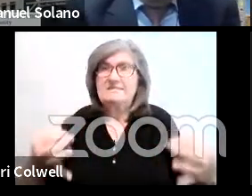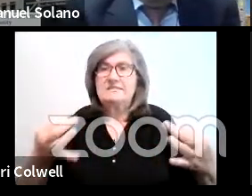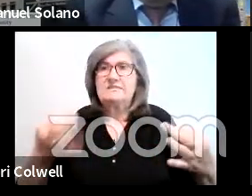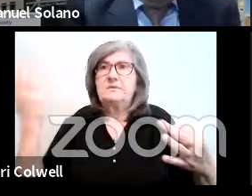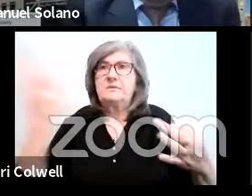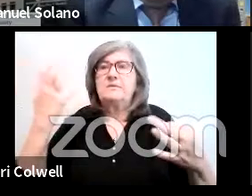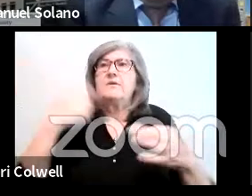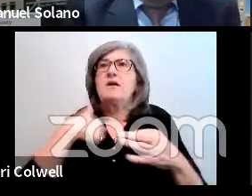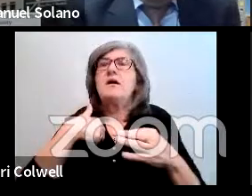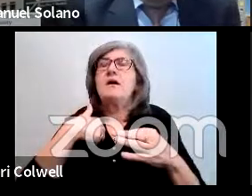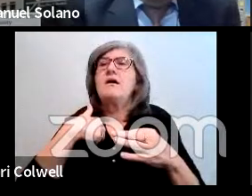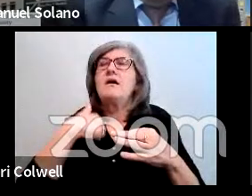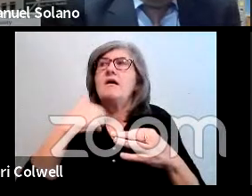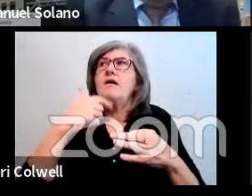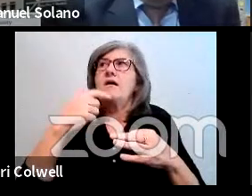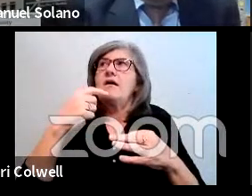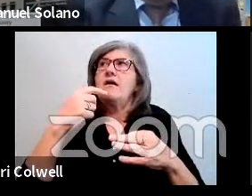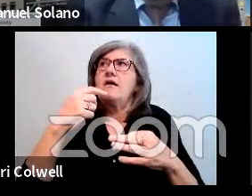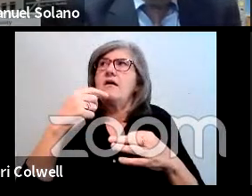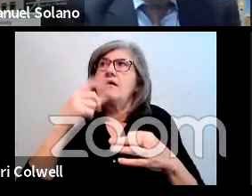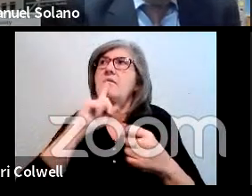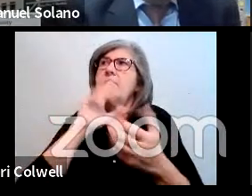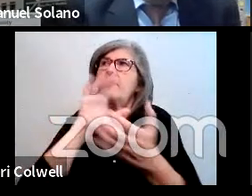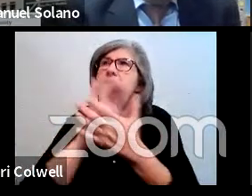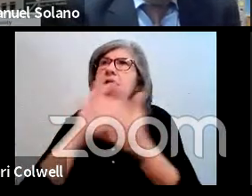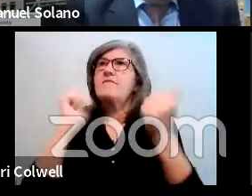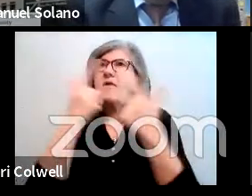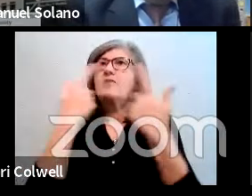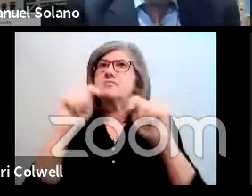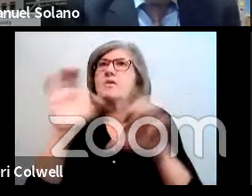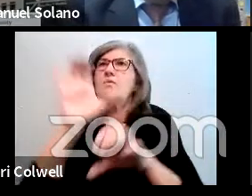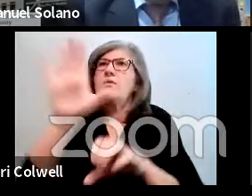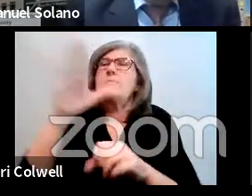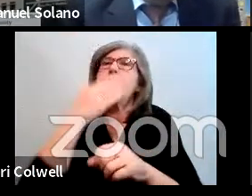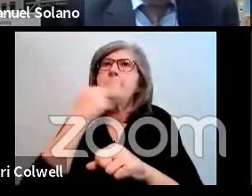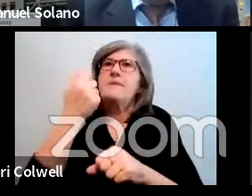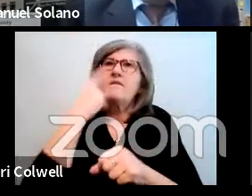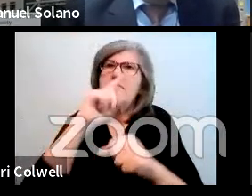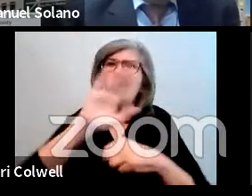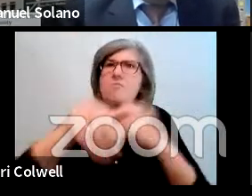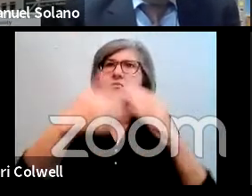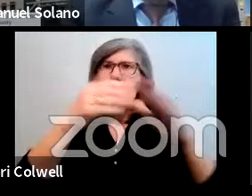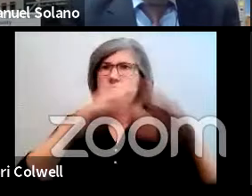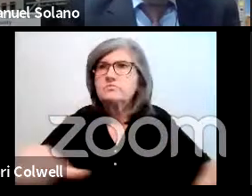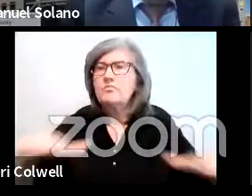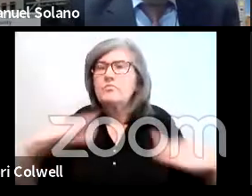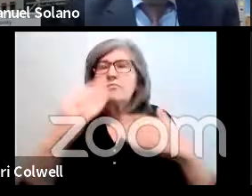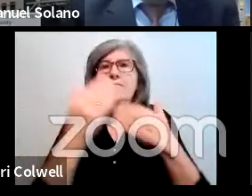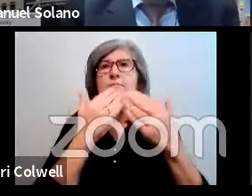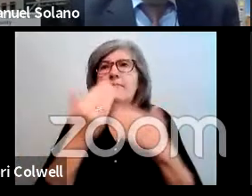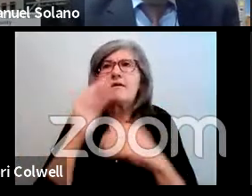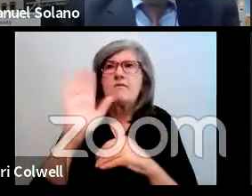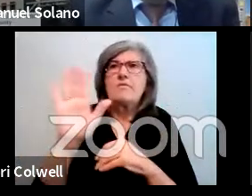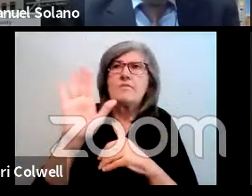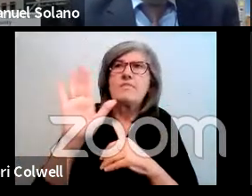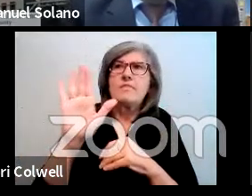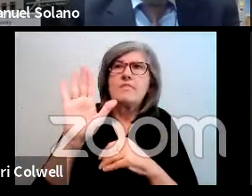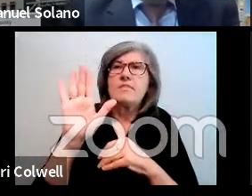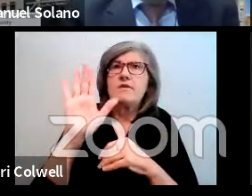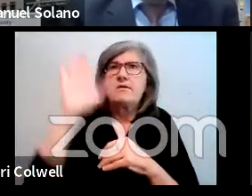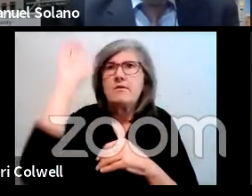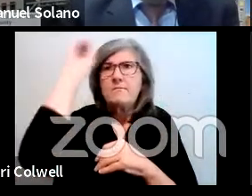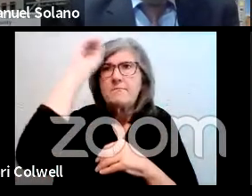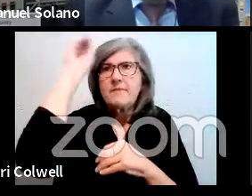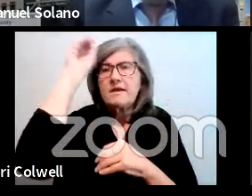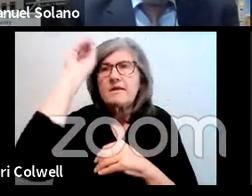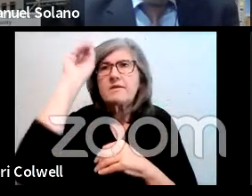that everybody out there is trying to do the best for every kid. No matter what their opinion